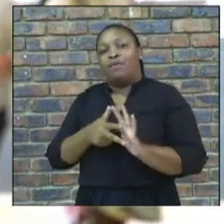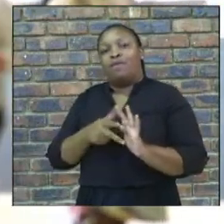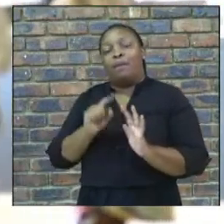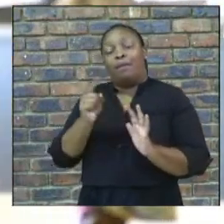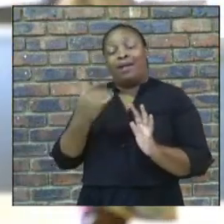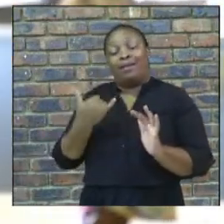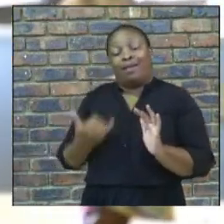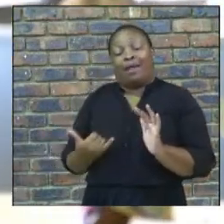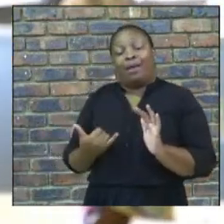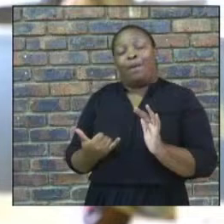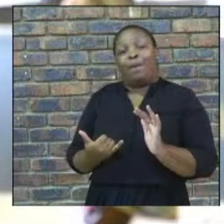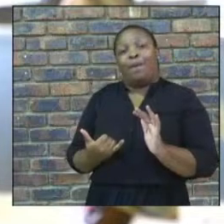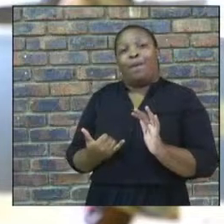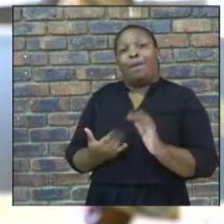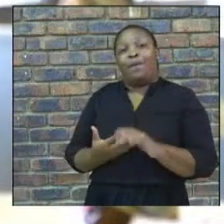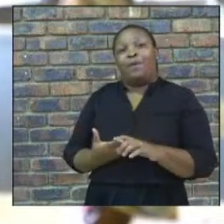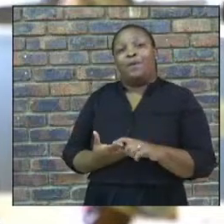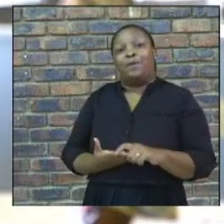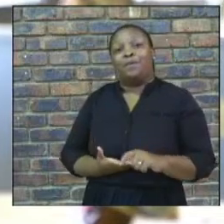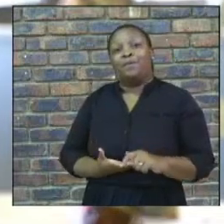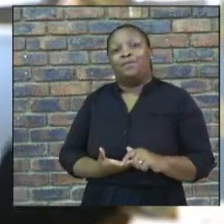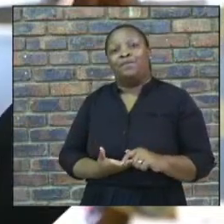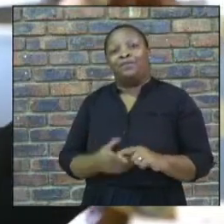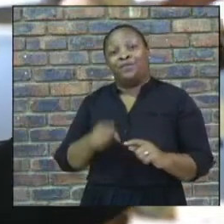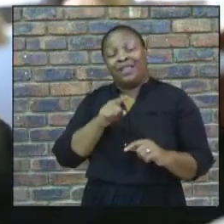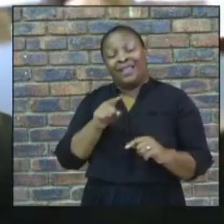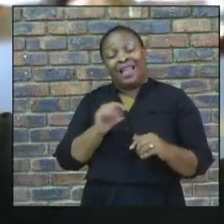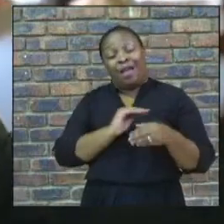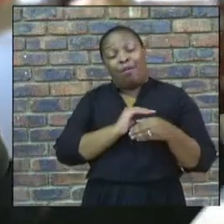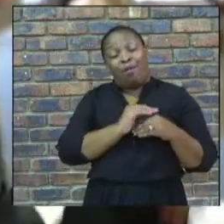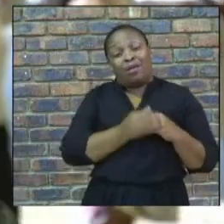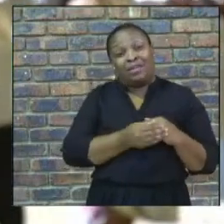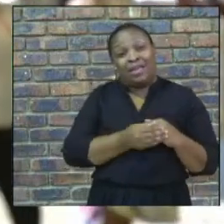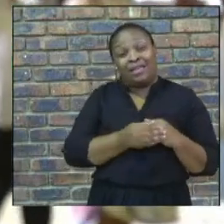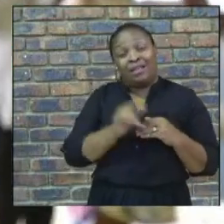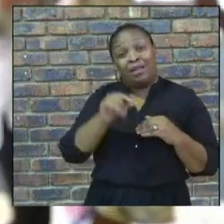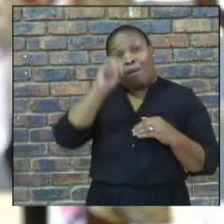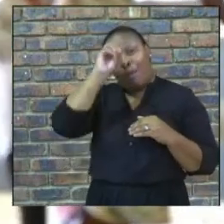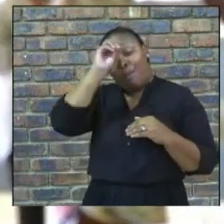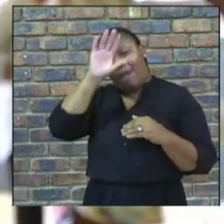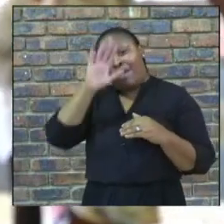Na isivikeleko sokuthi nase baqedile ukumayina